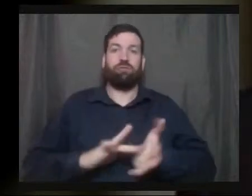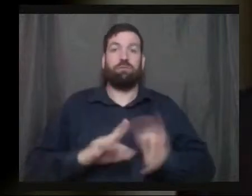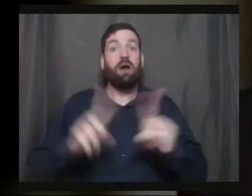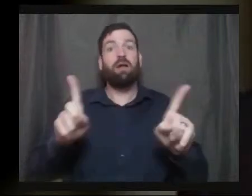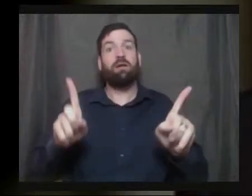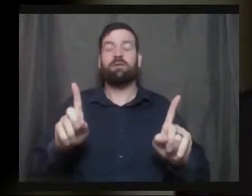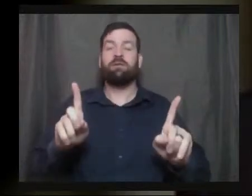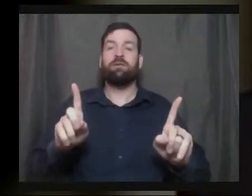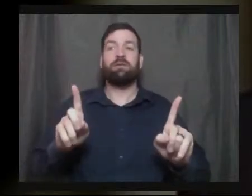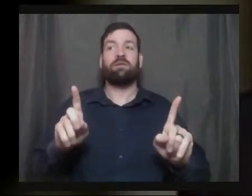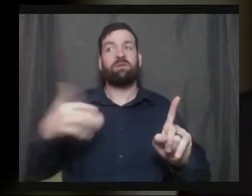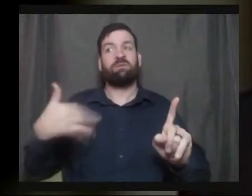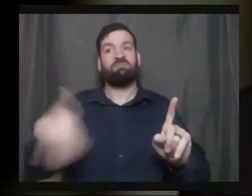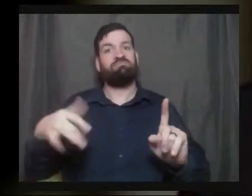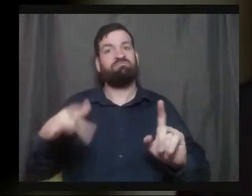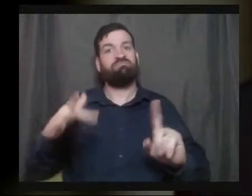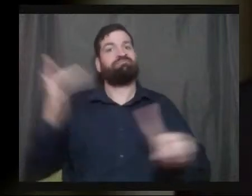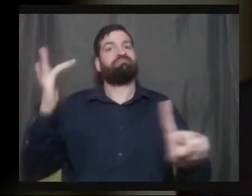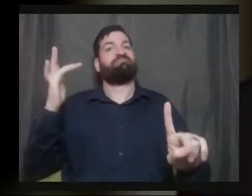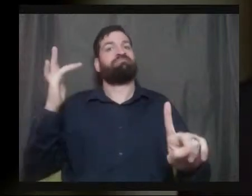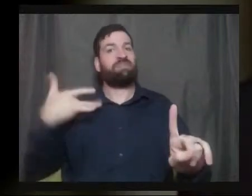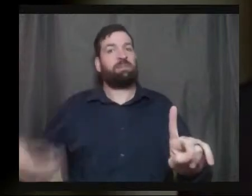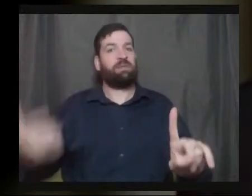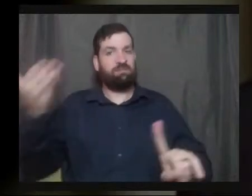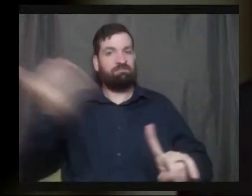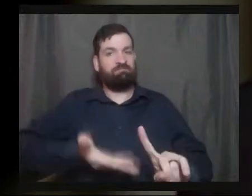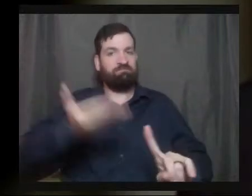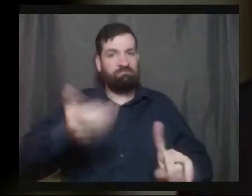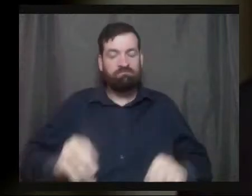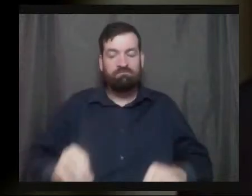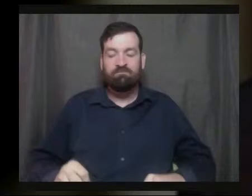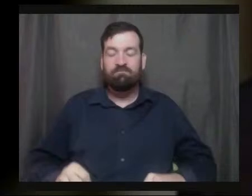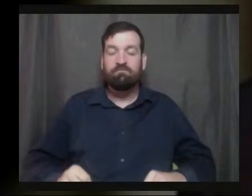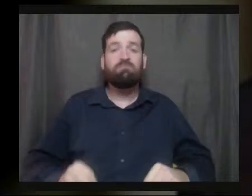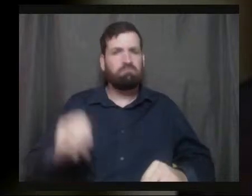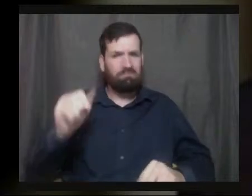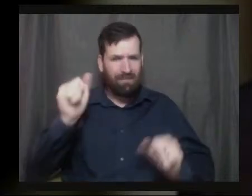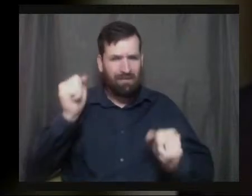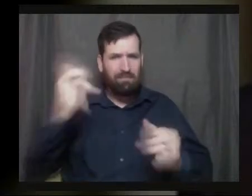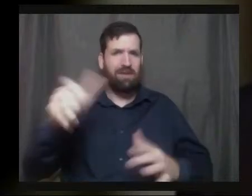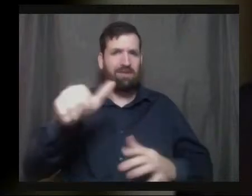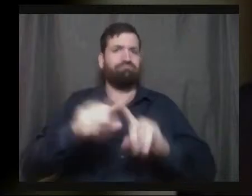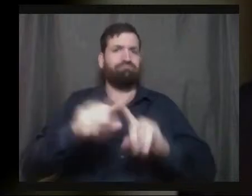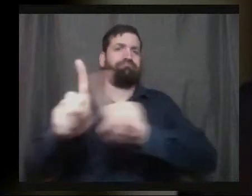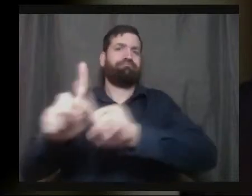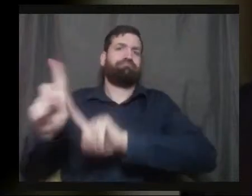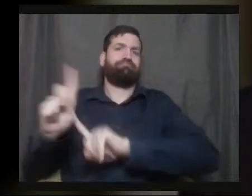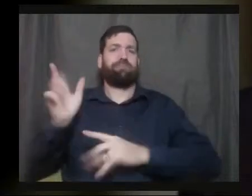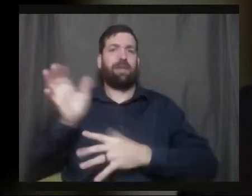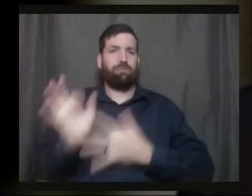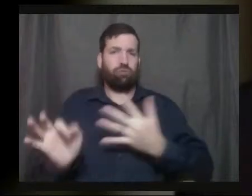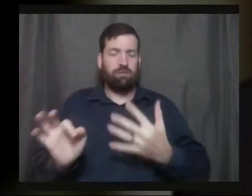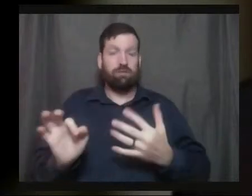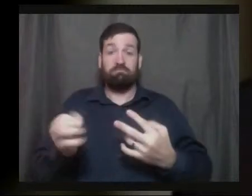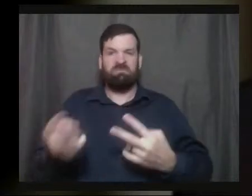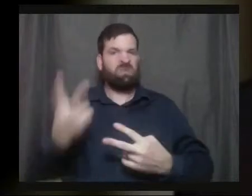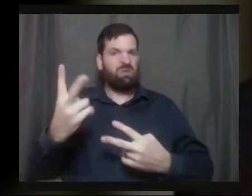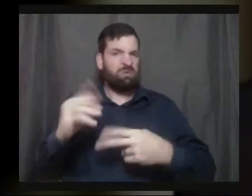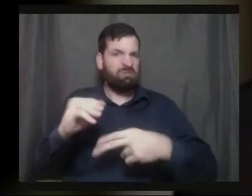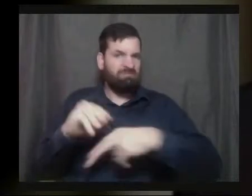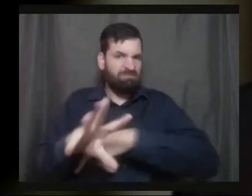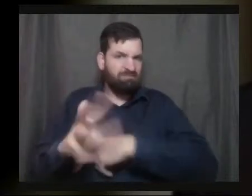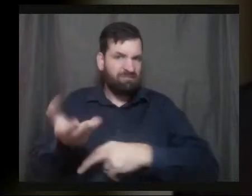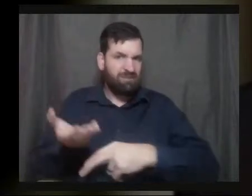the gold standard. But so there are many other alternatives. I would advise 2 things. One,